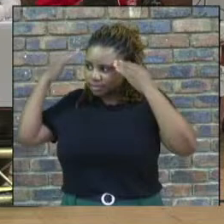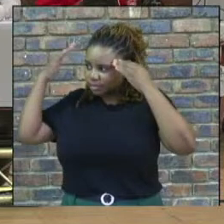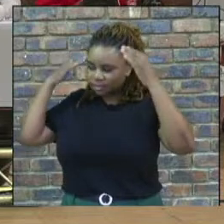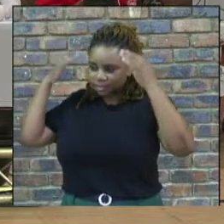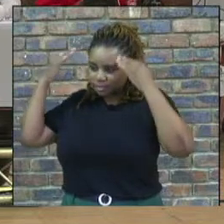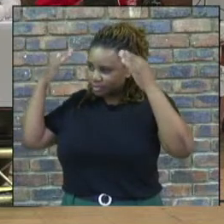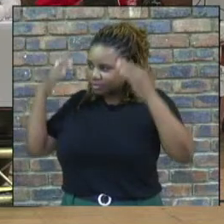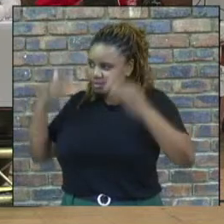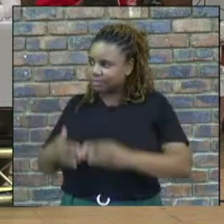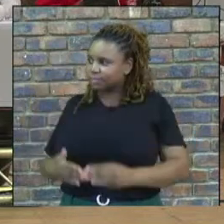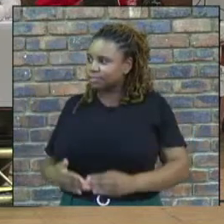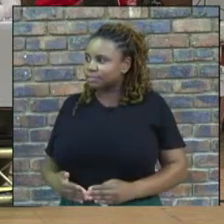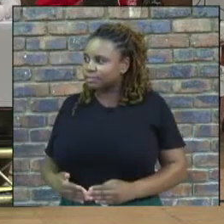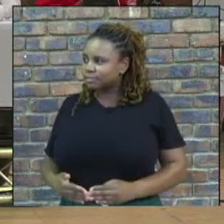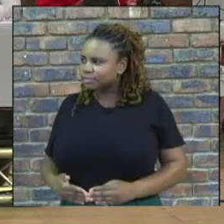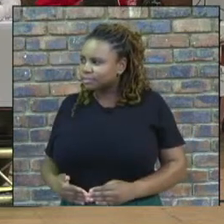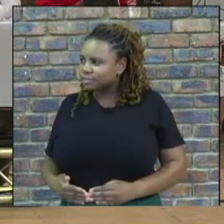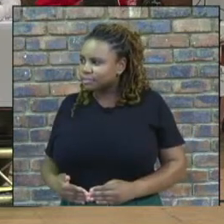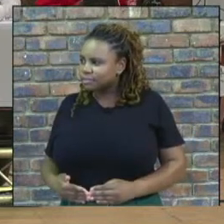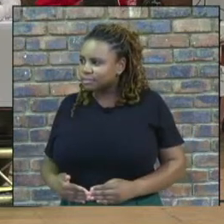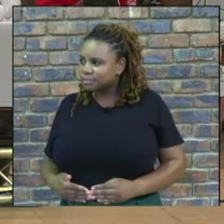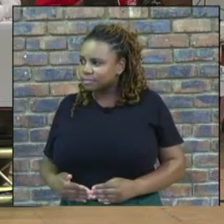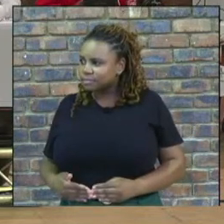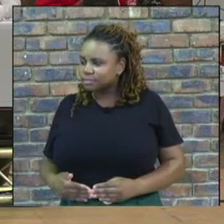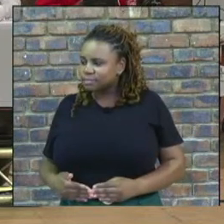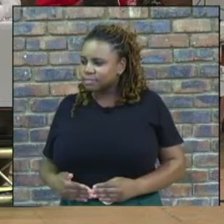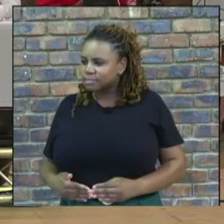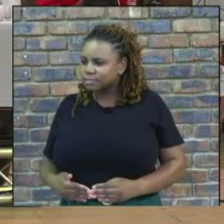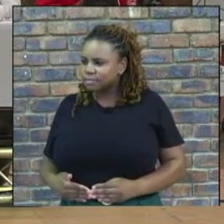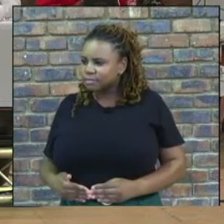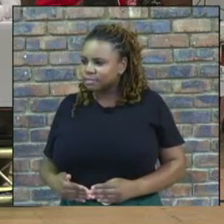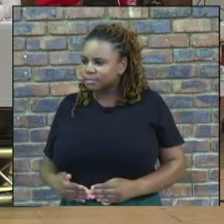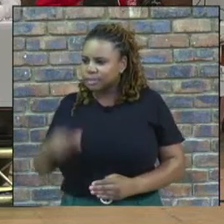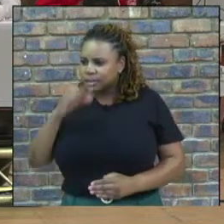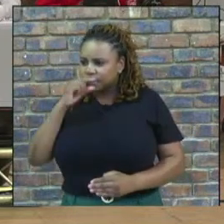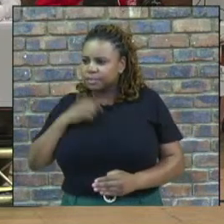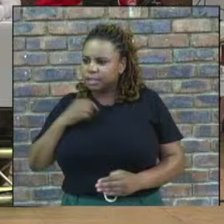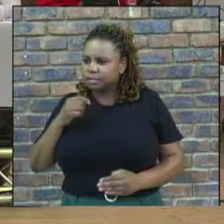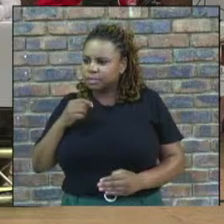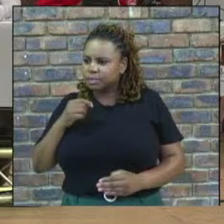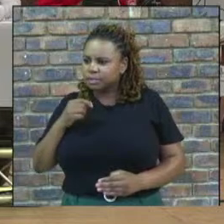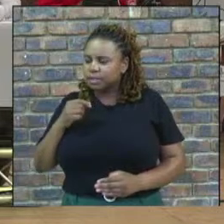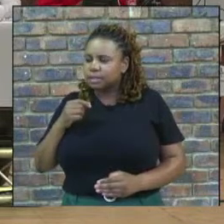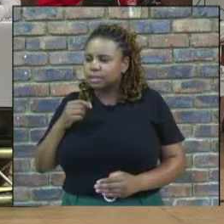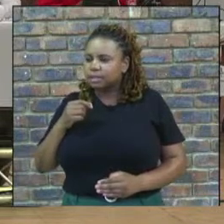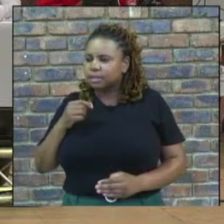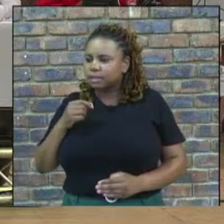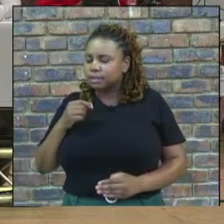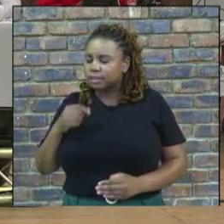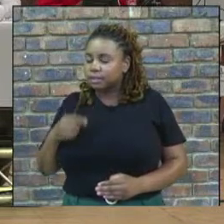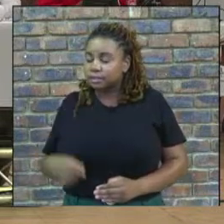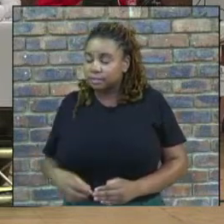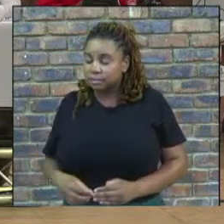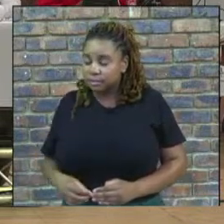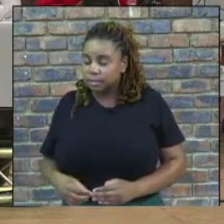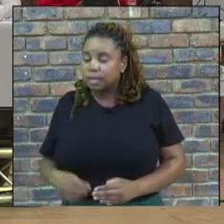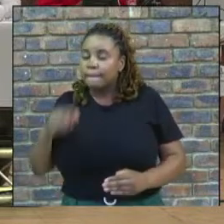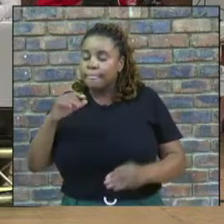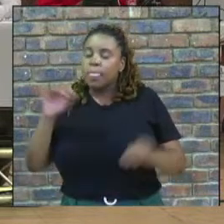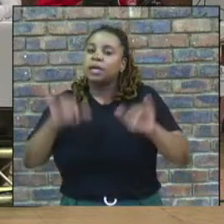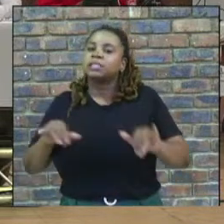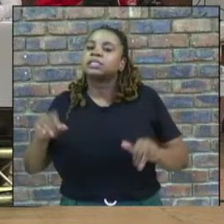Lona ume phambi kwenu Fierce Ngcobo. Ohlala 1 enkangane 1 ewardini 104.